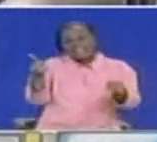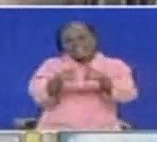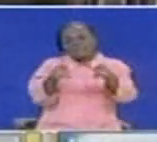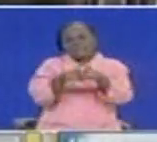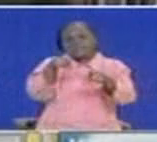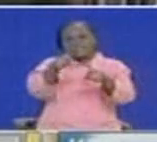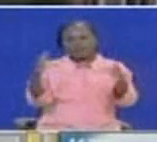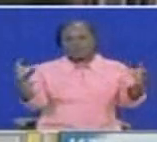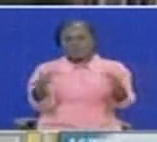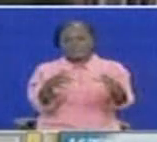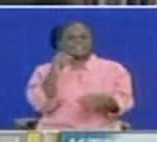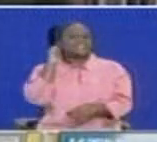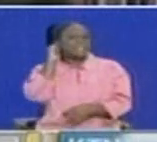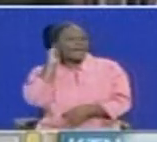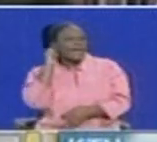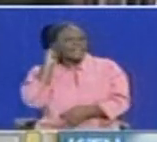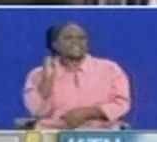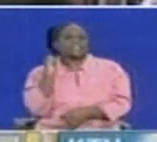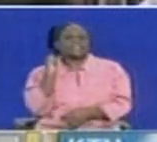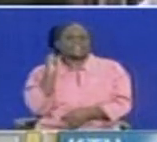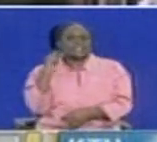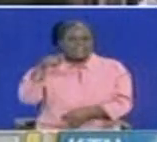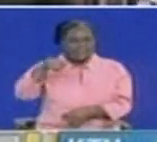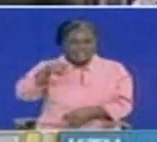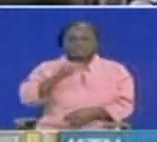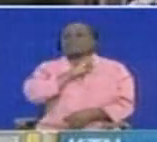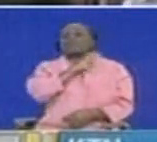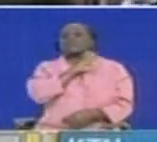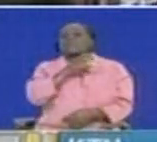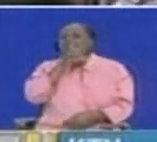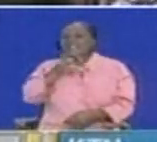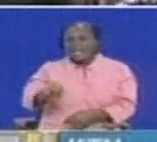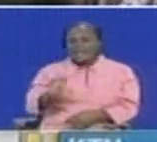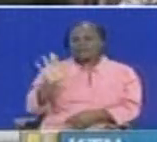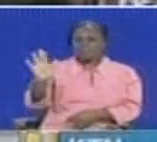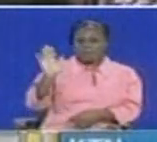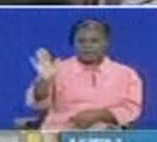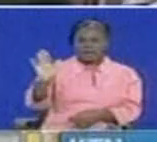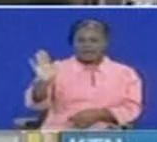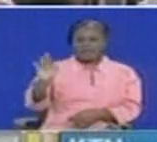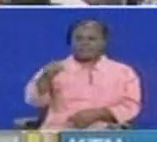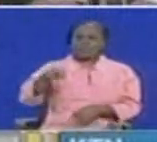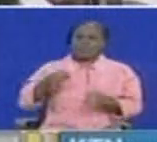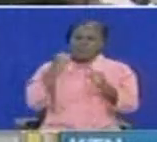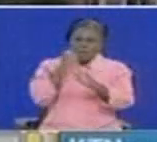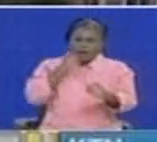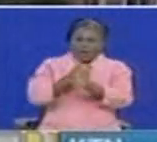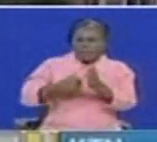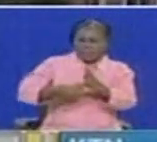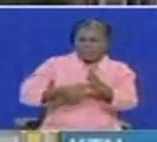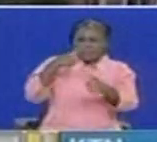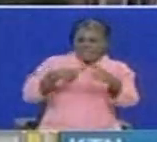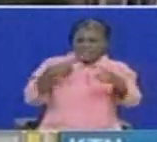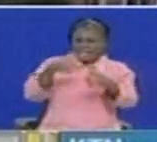Kalenjin community, the Nandi community, are complaining because their son, who has worked hard over 30 years